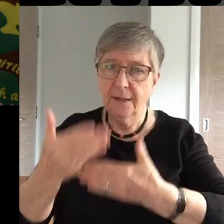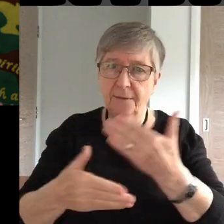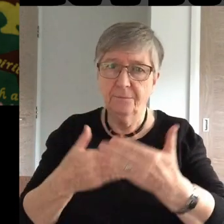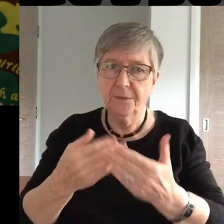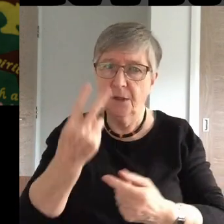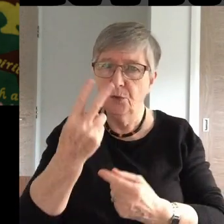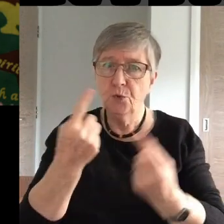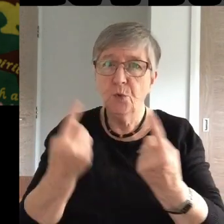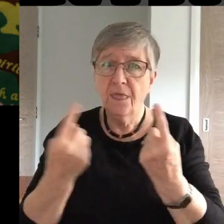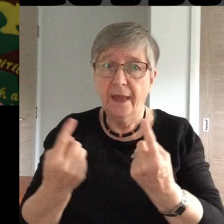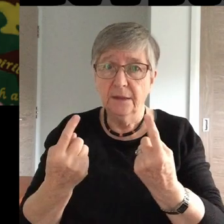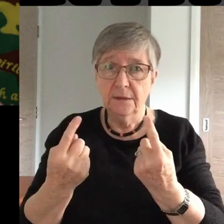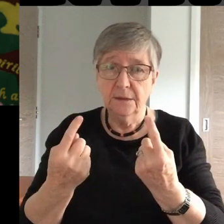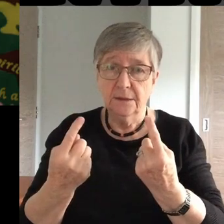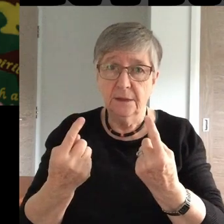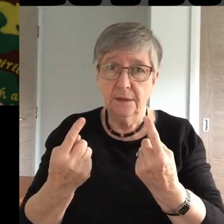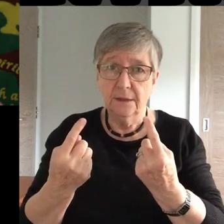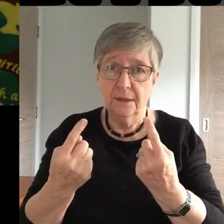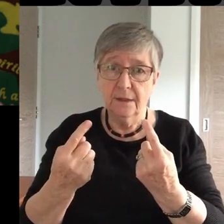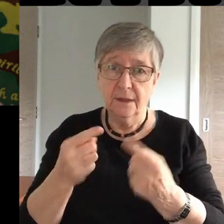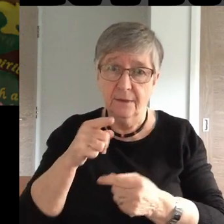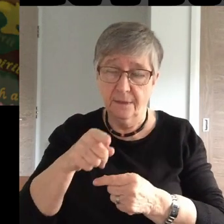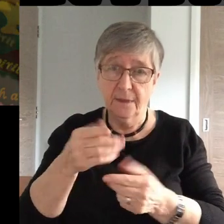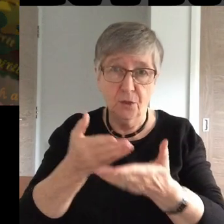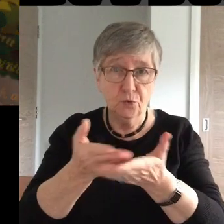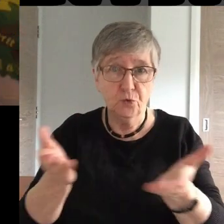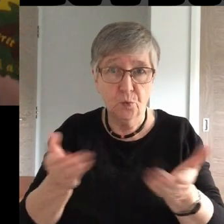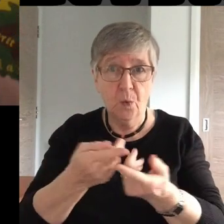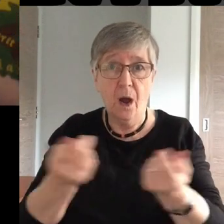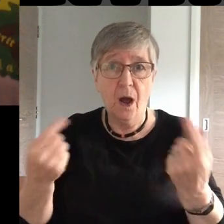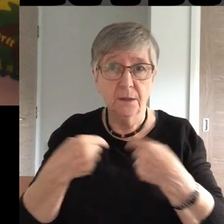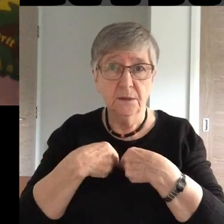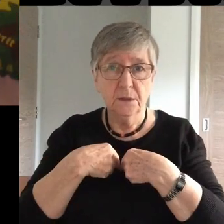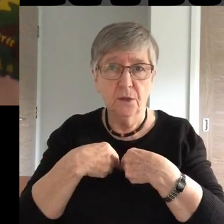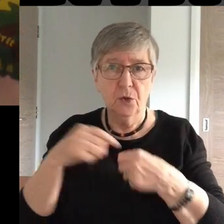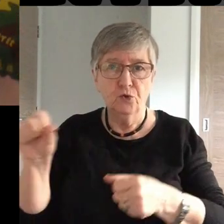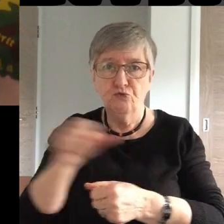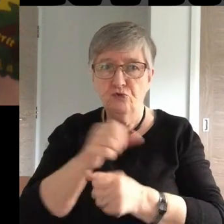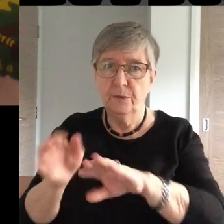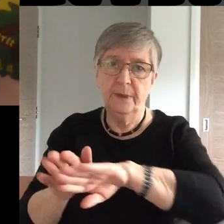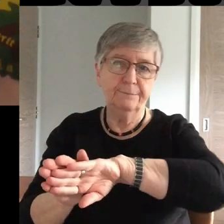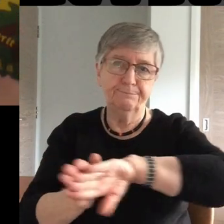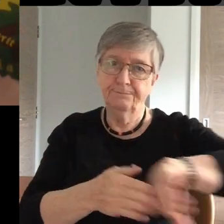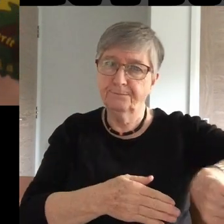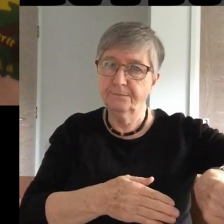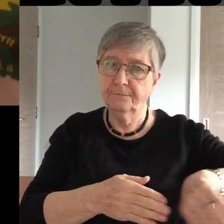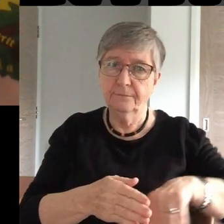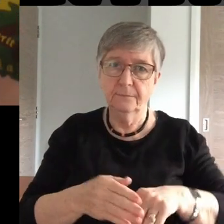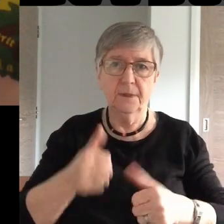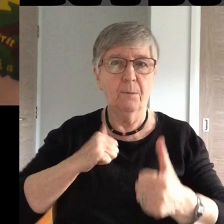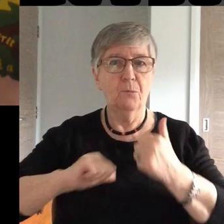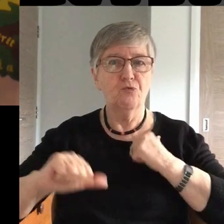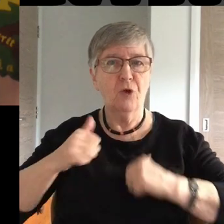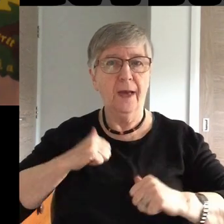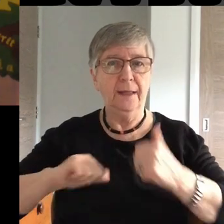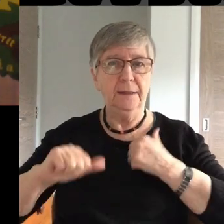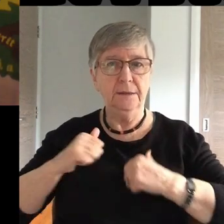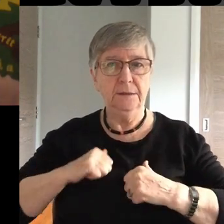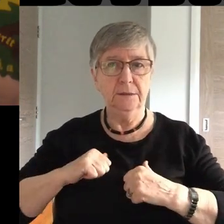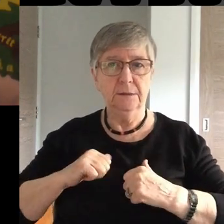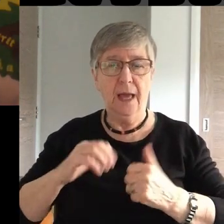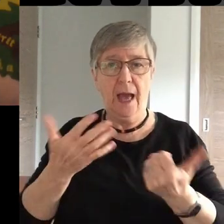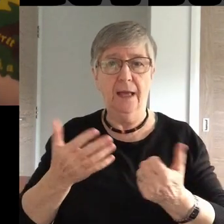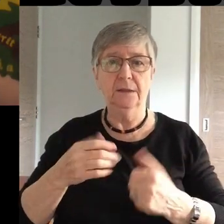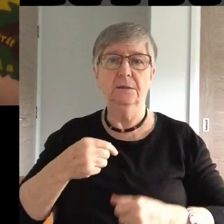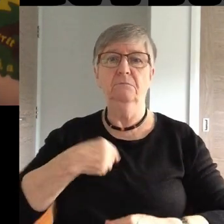They are the two things that this chapter is designed to show us must be thrown out. Pride